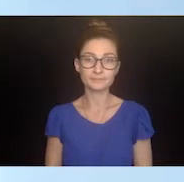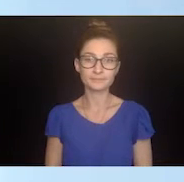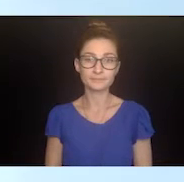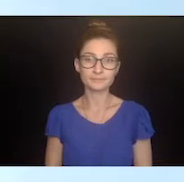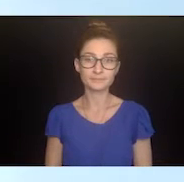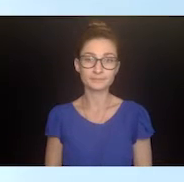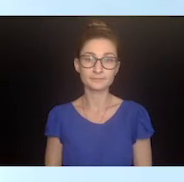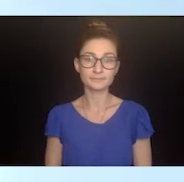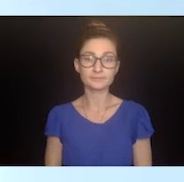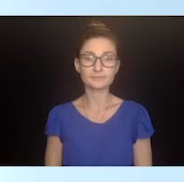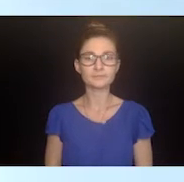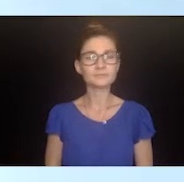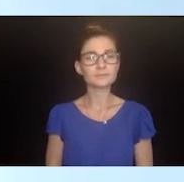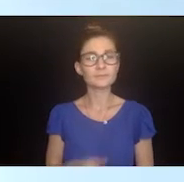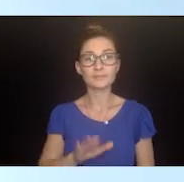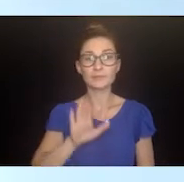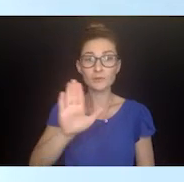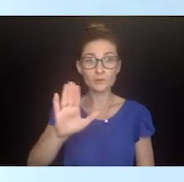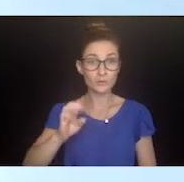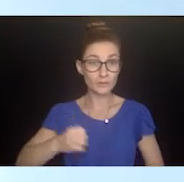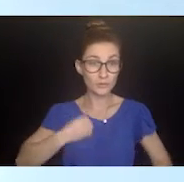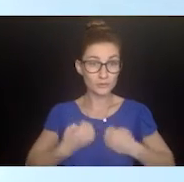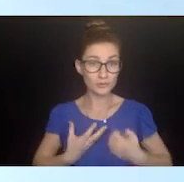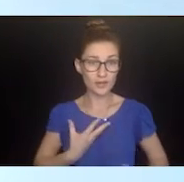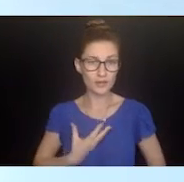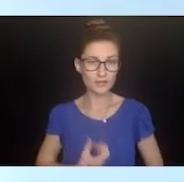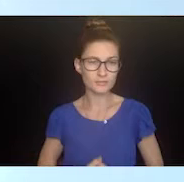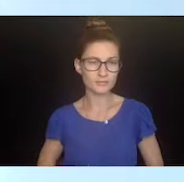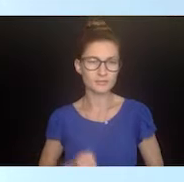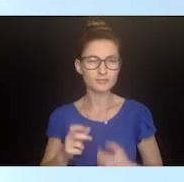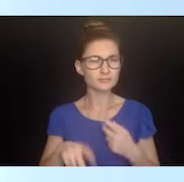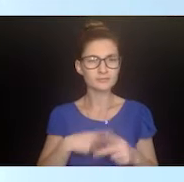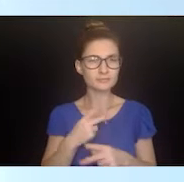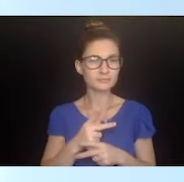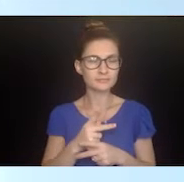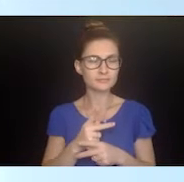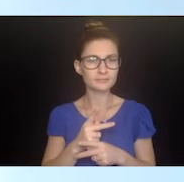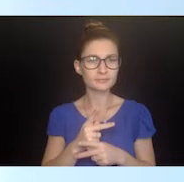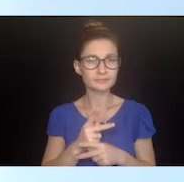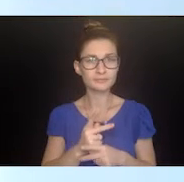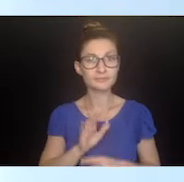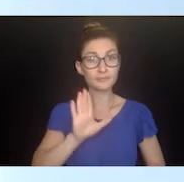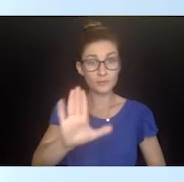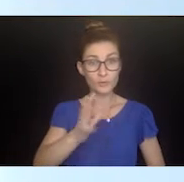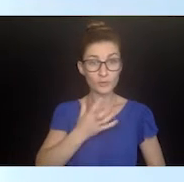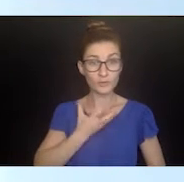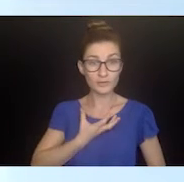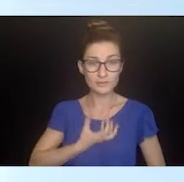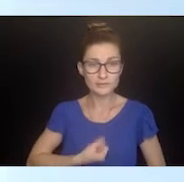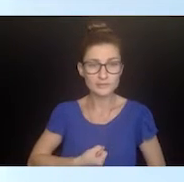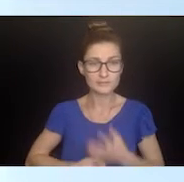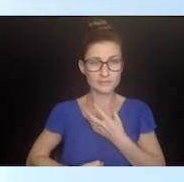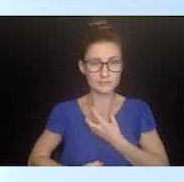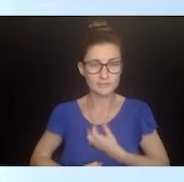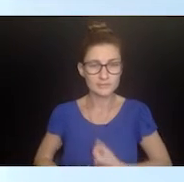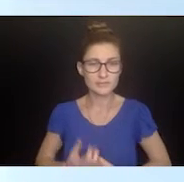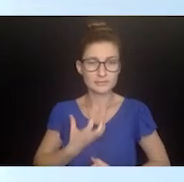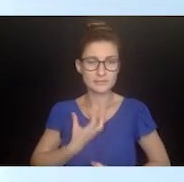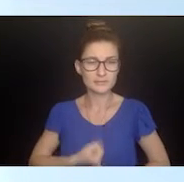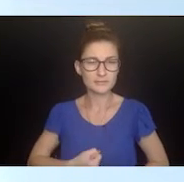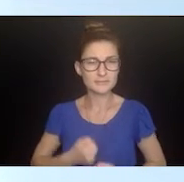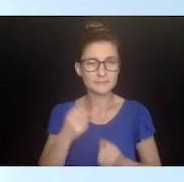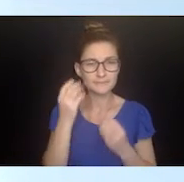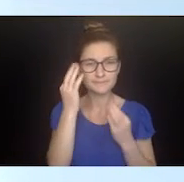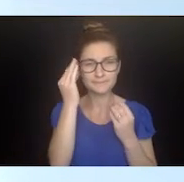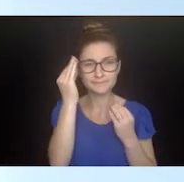What emotions are you numbing out? Or what emotions are you suppressing?